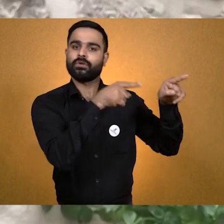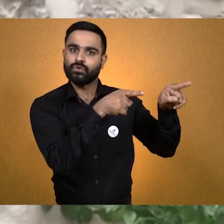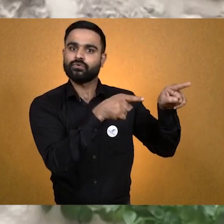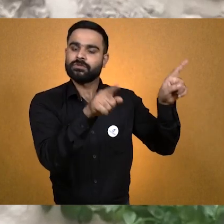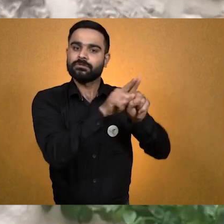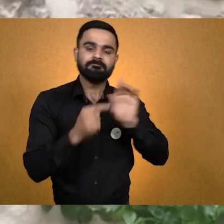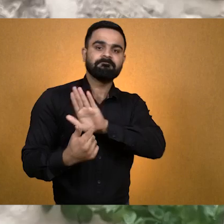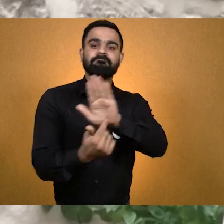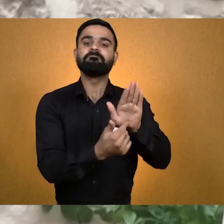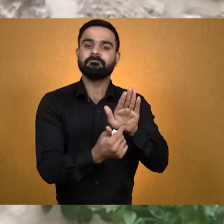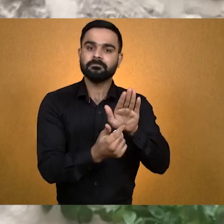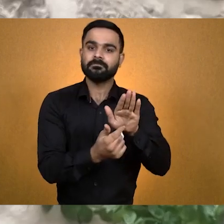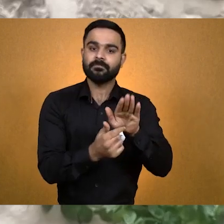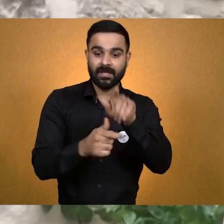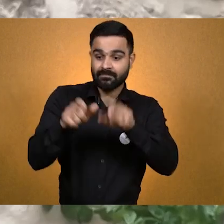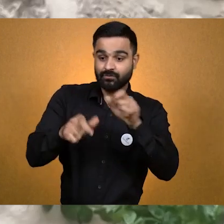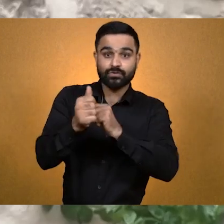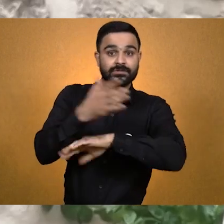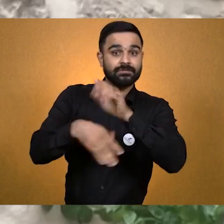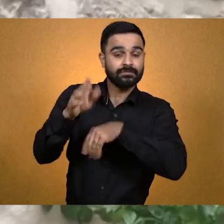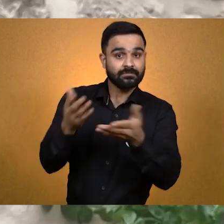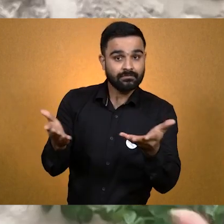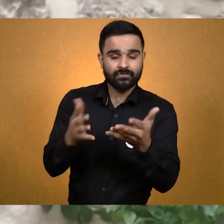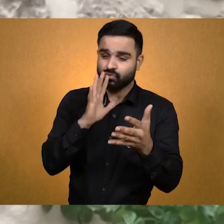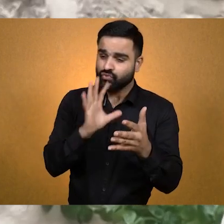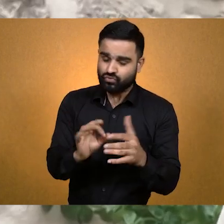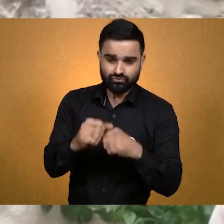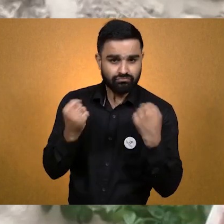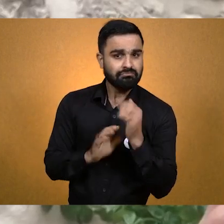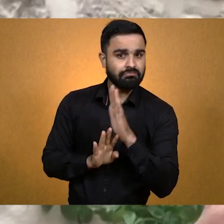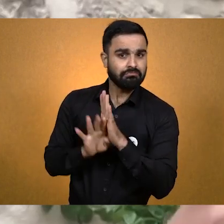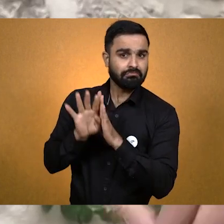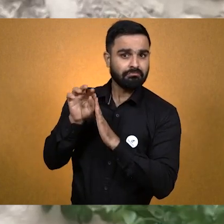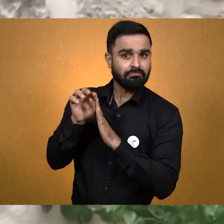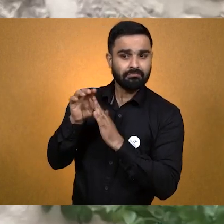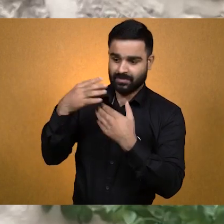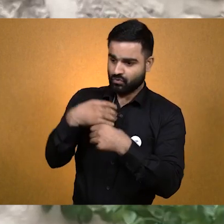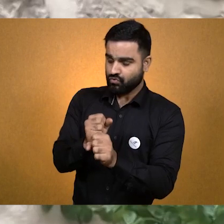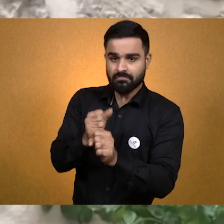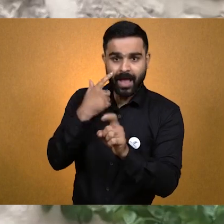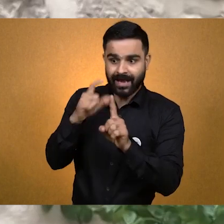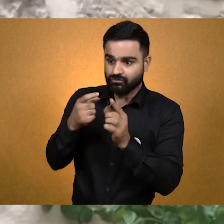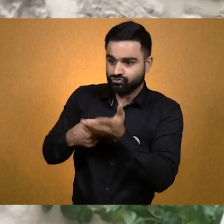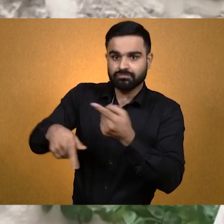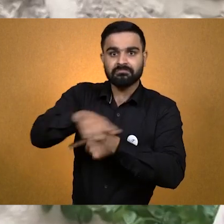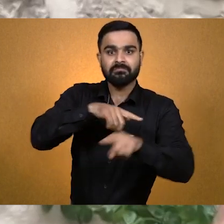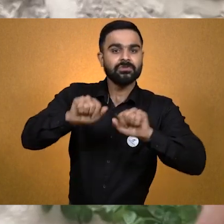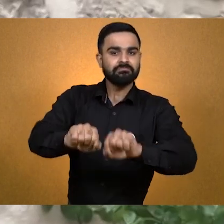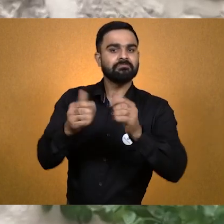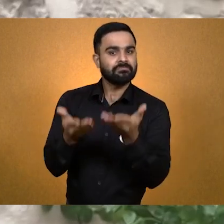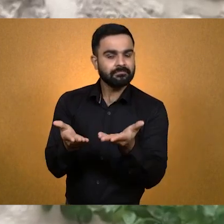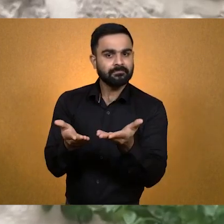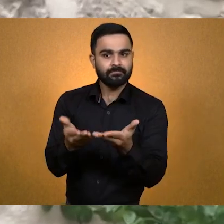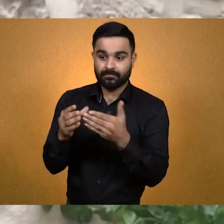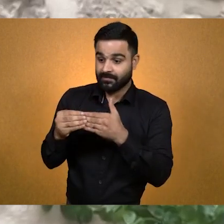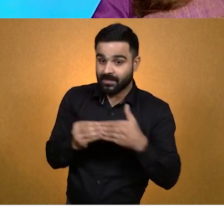that people with disabilities can actually go on and create an identity for themselves, even